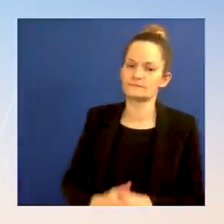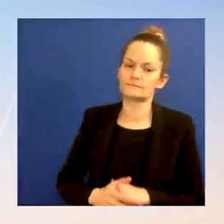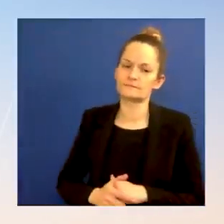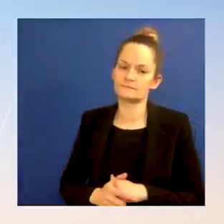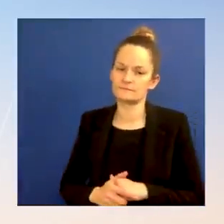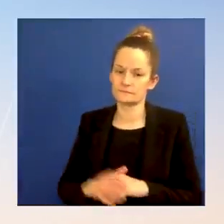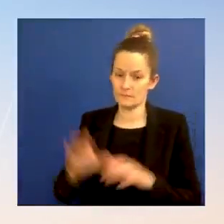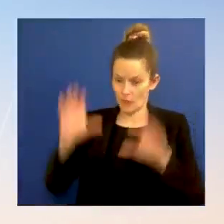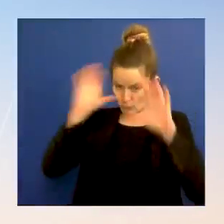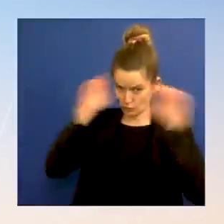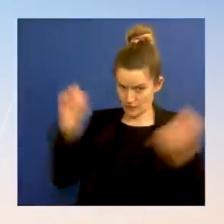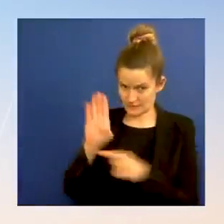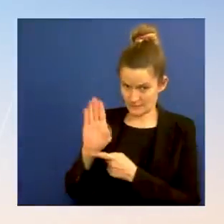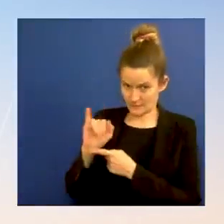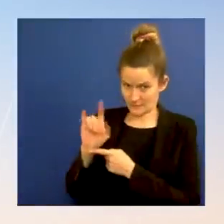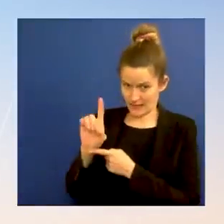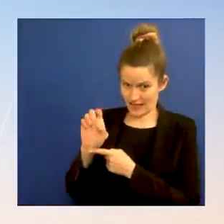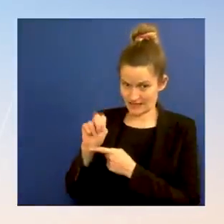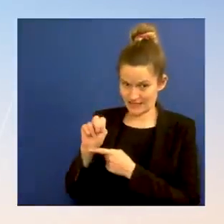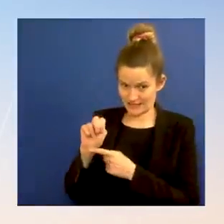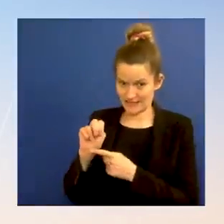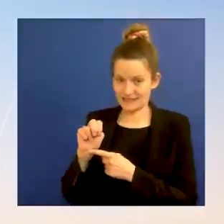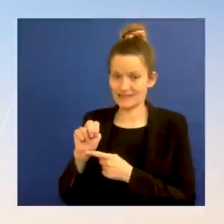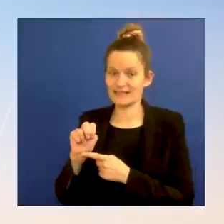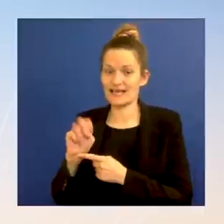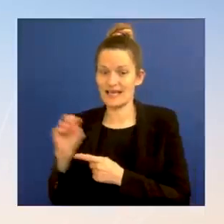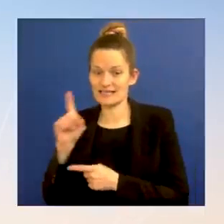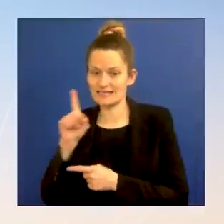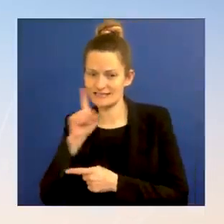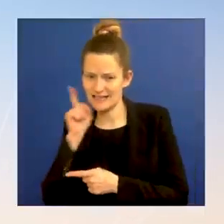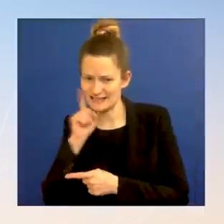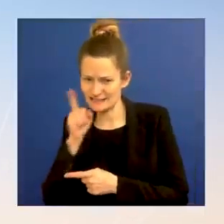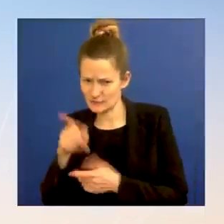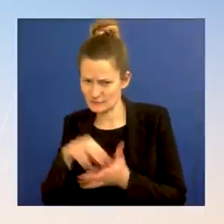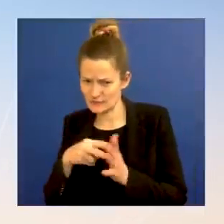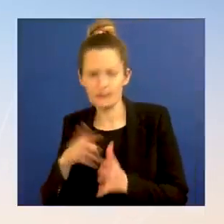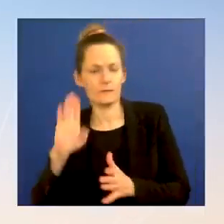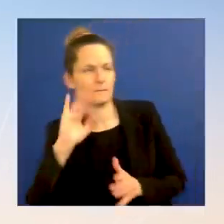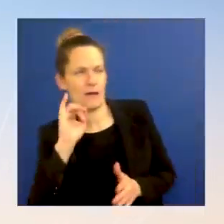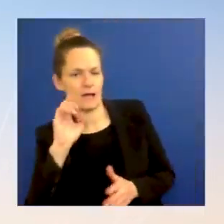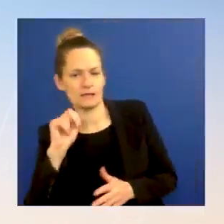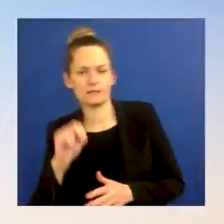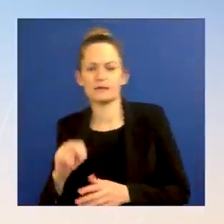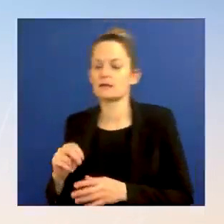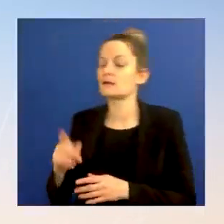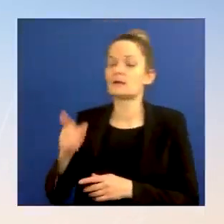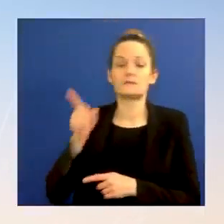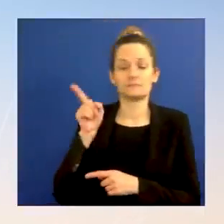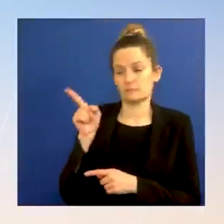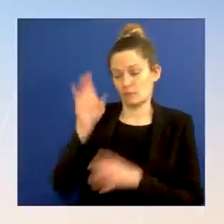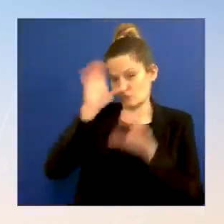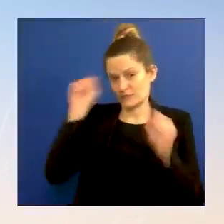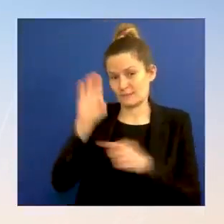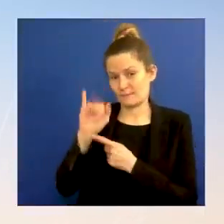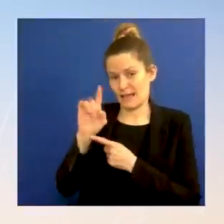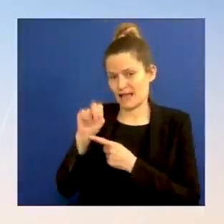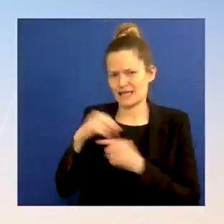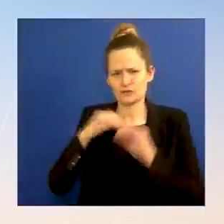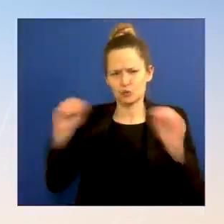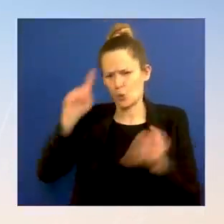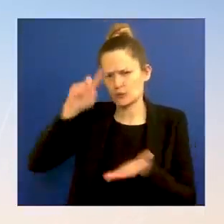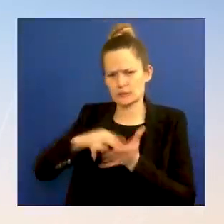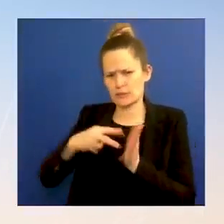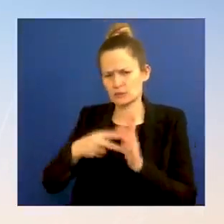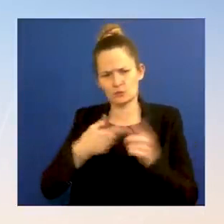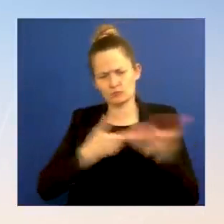Zelensky? Look, President Biden has no intention at this moment of engaging directly with President Putin. He is in the middle